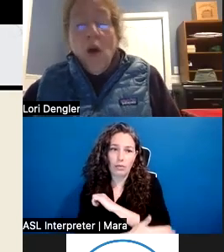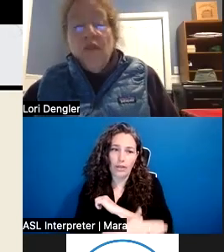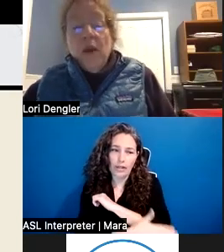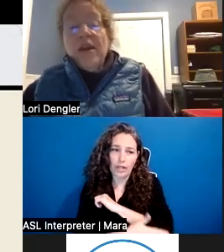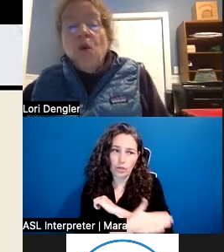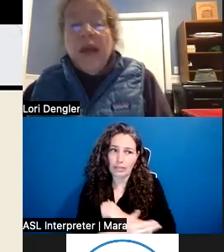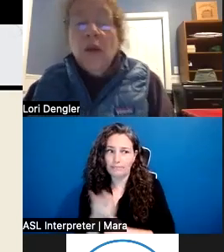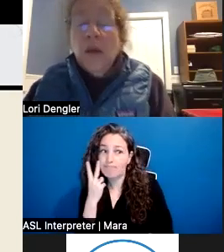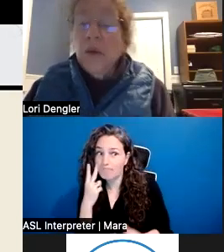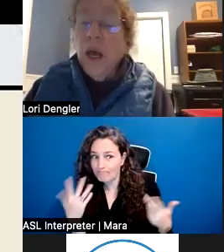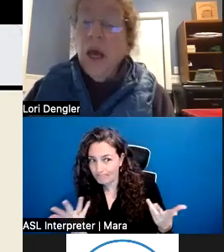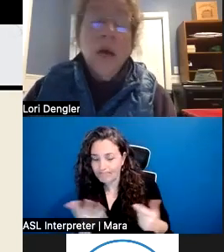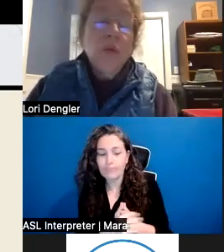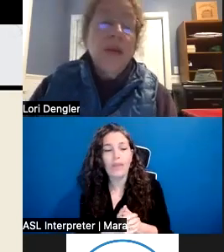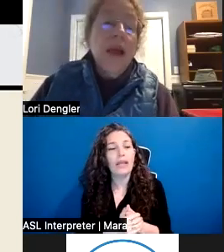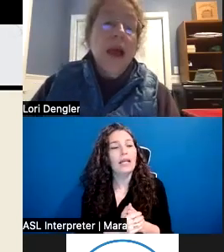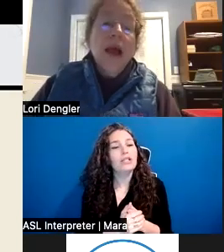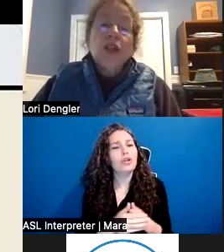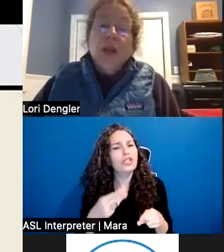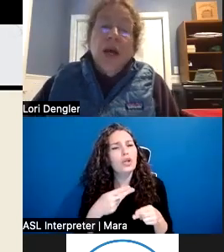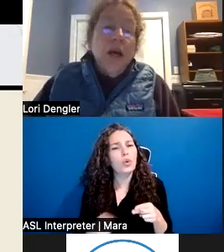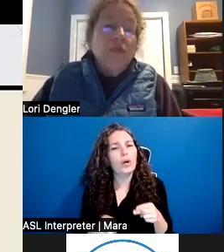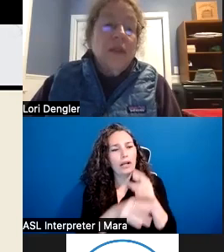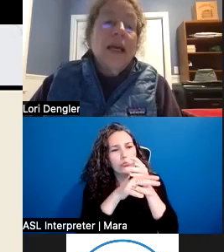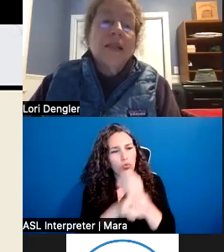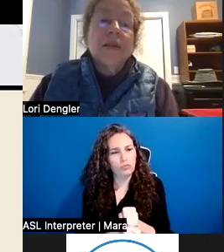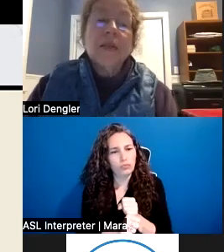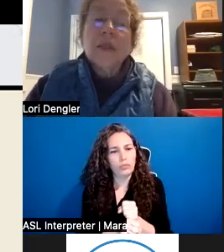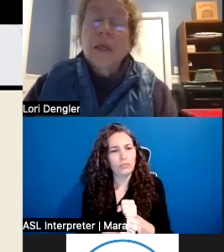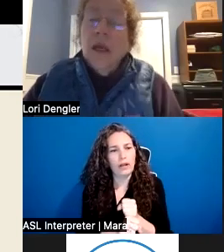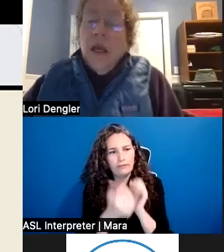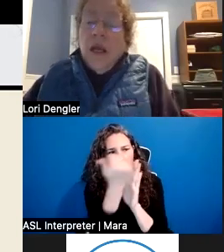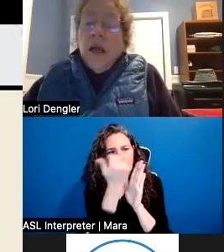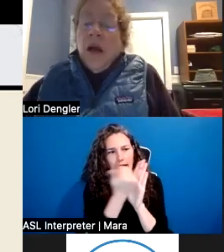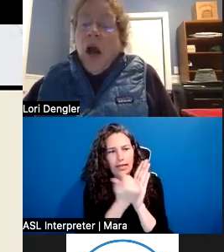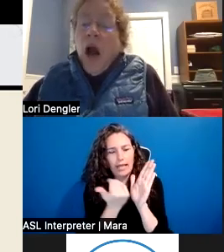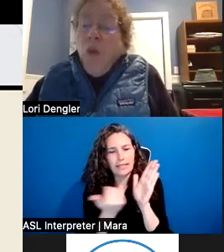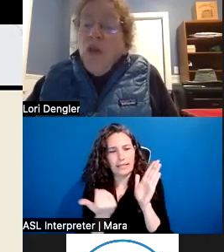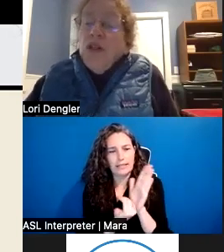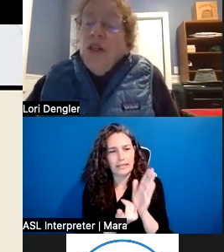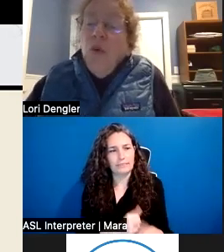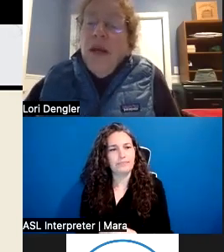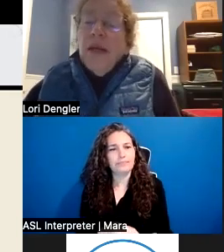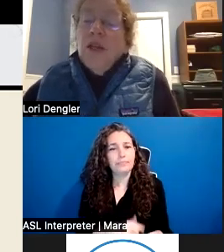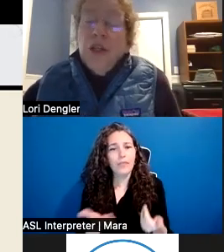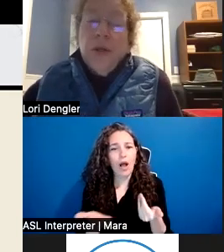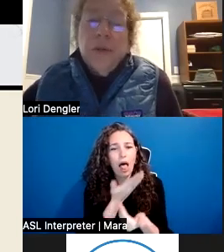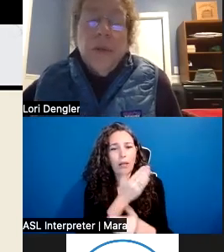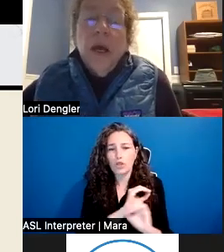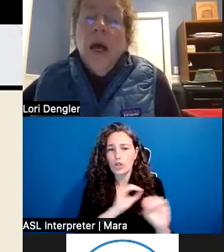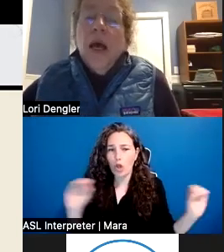So a very quick rehash of lessons. Almost no one